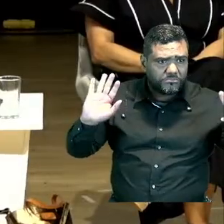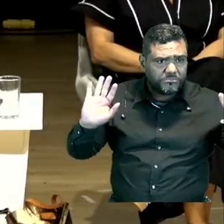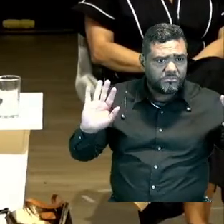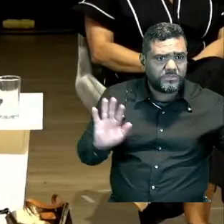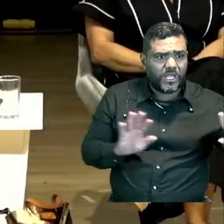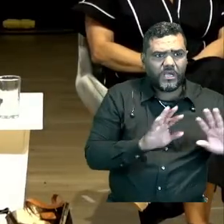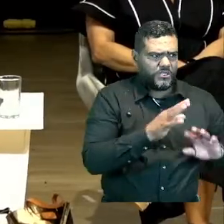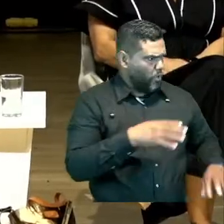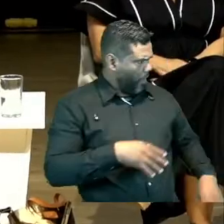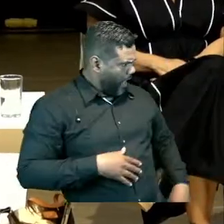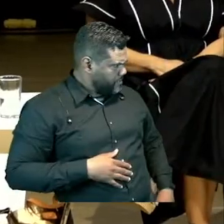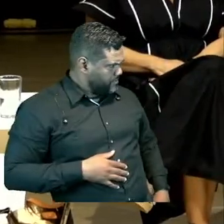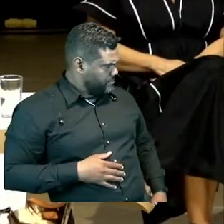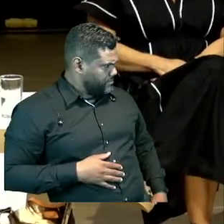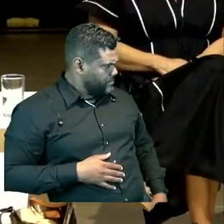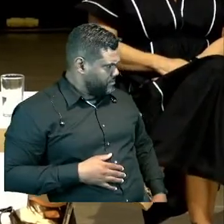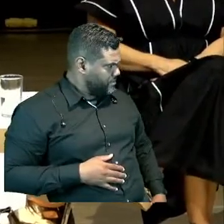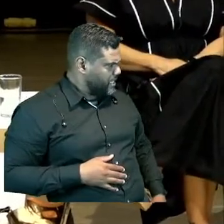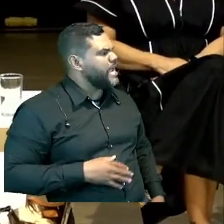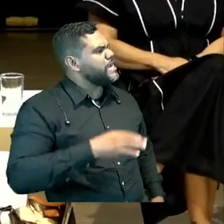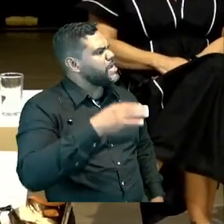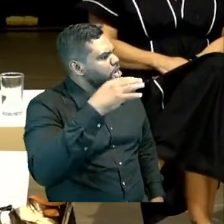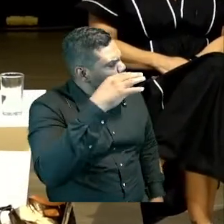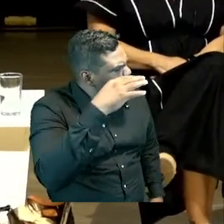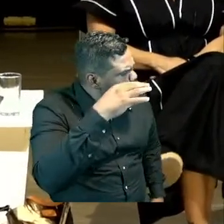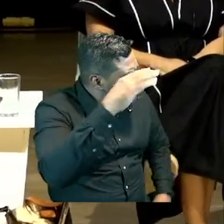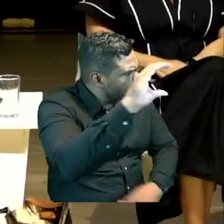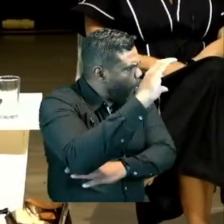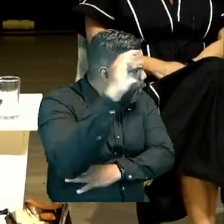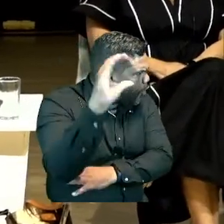my God, there's black people in Colombia?